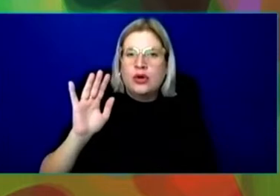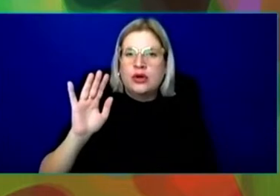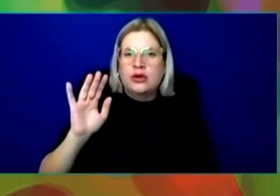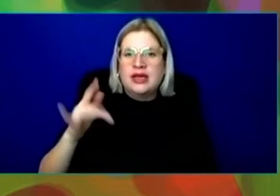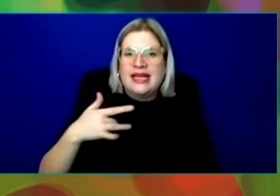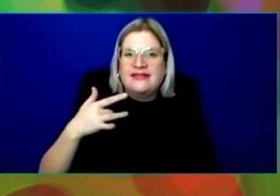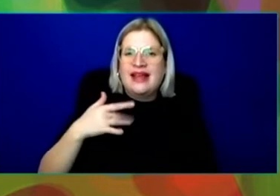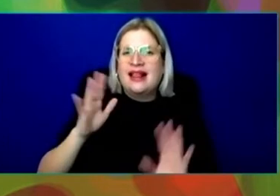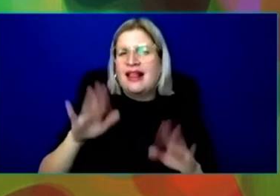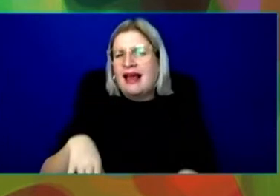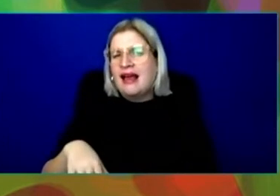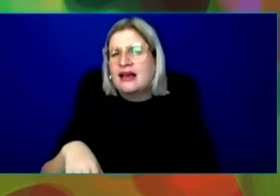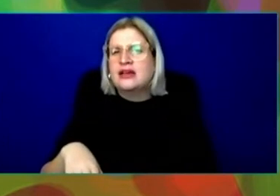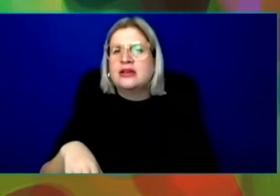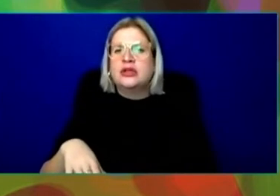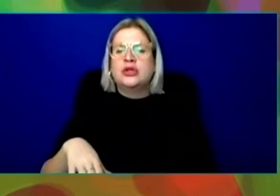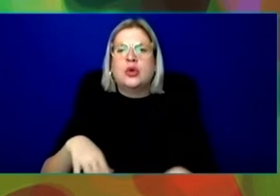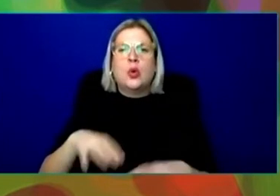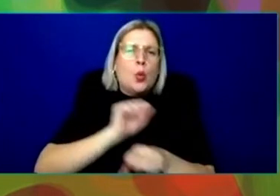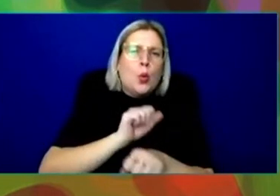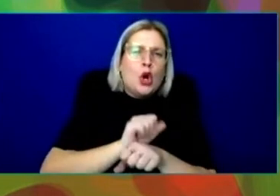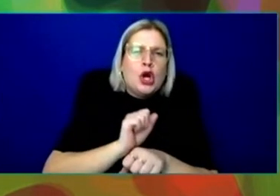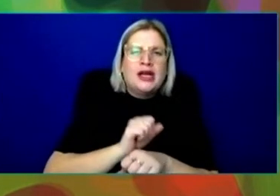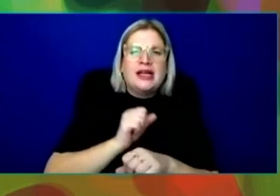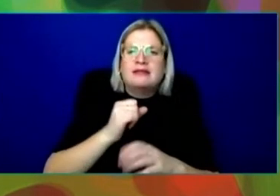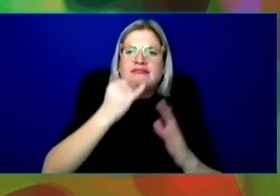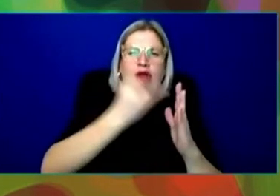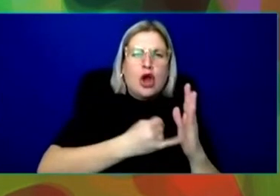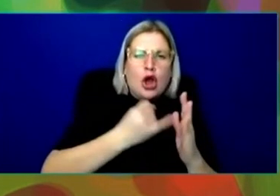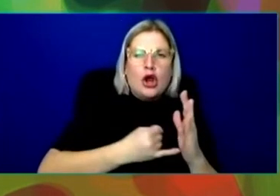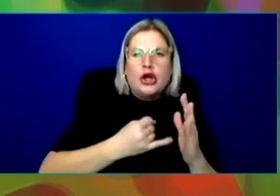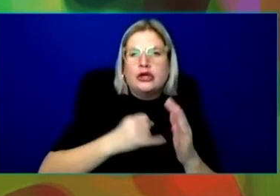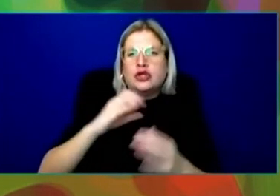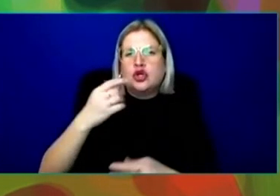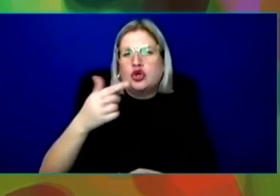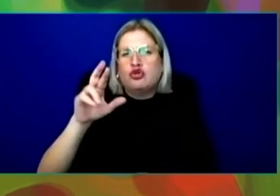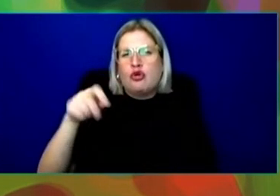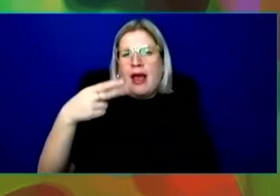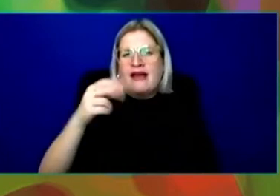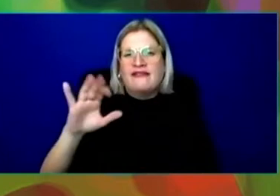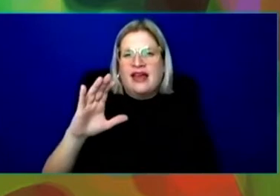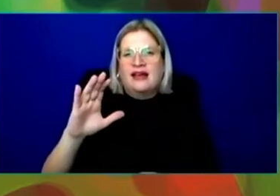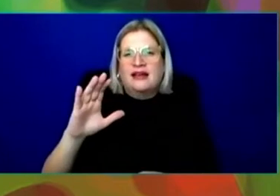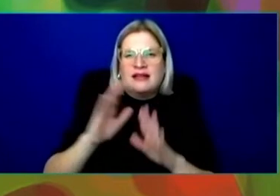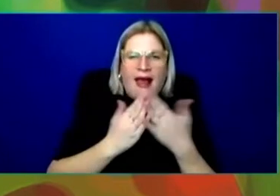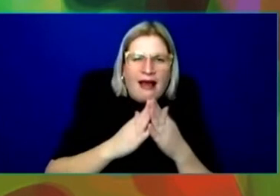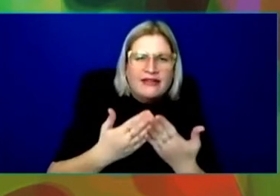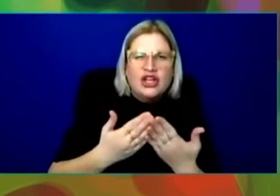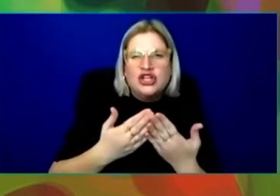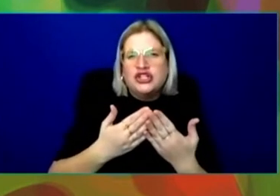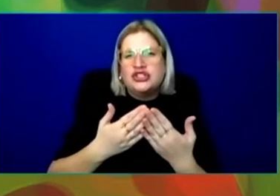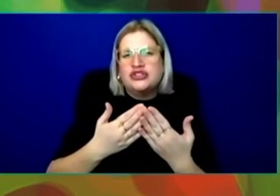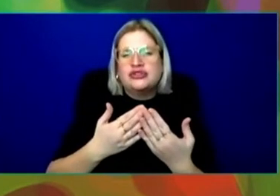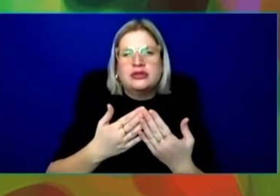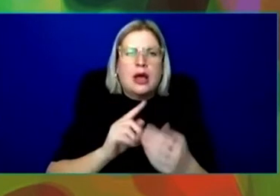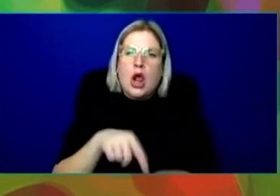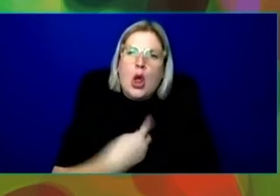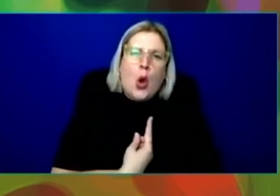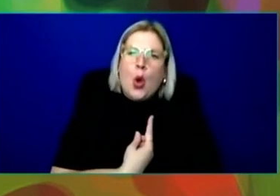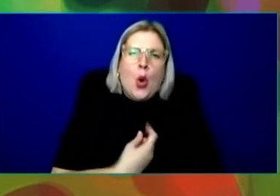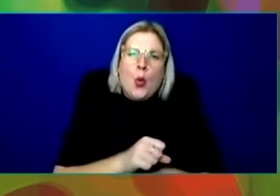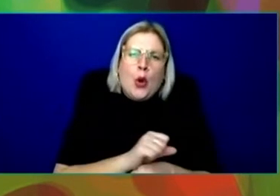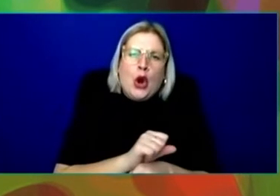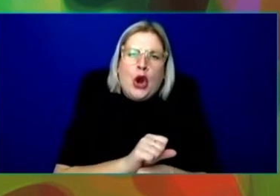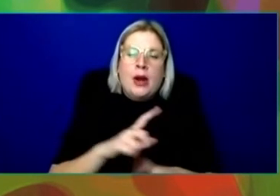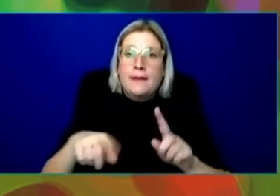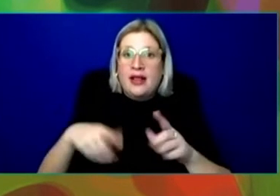you're doing something with comic books or graphic novels or popular culture. And it was so validating for me.